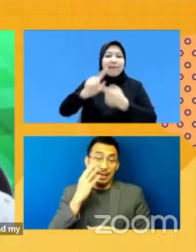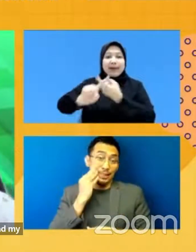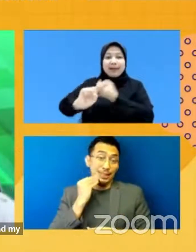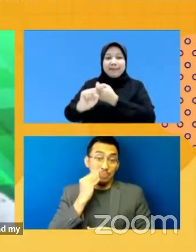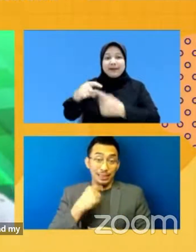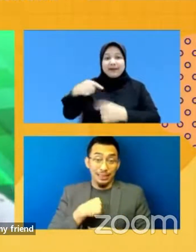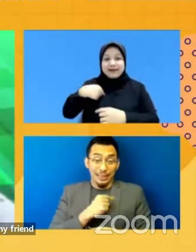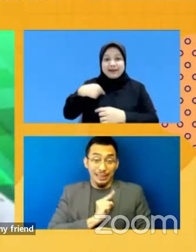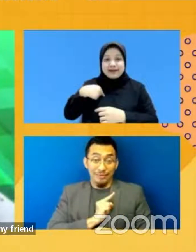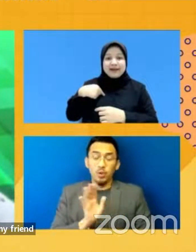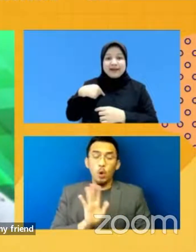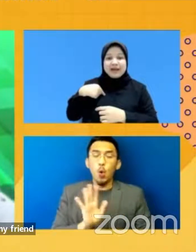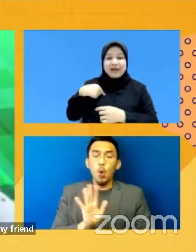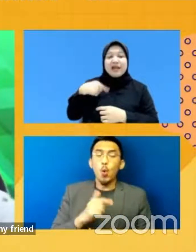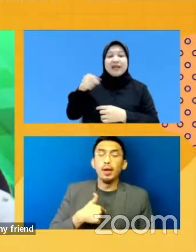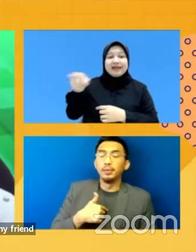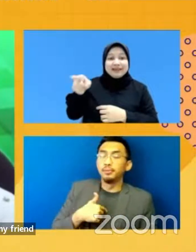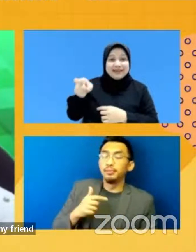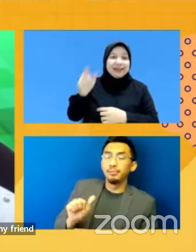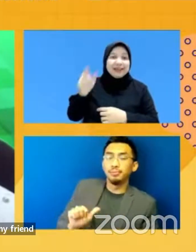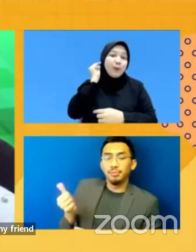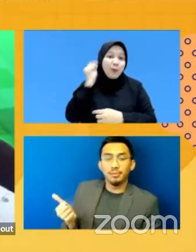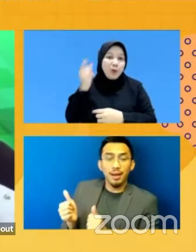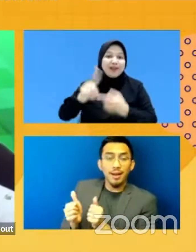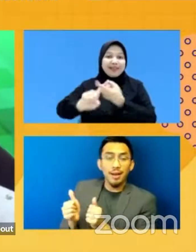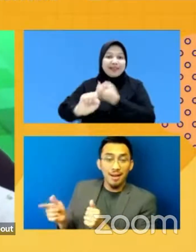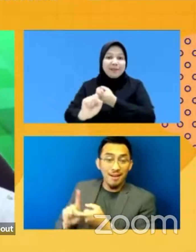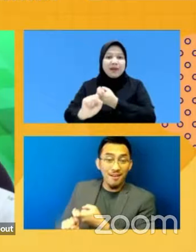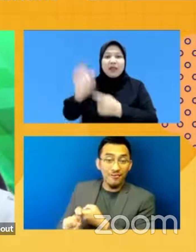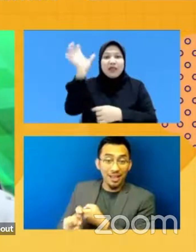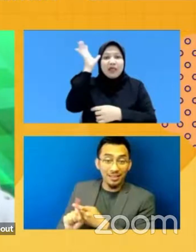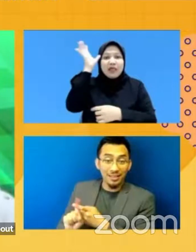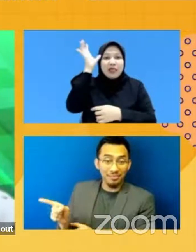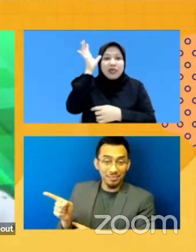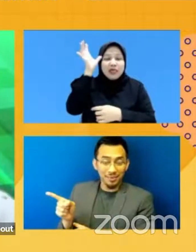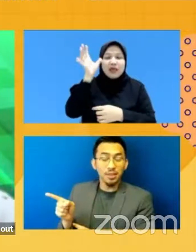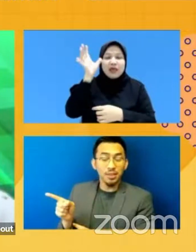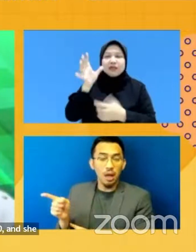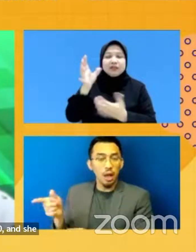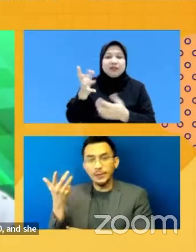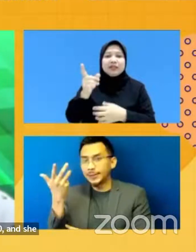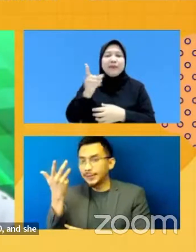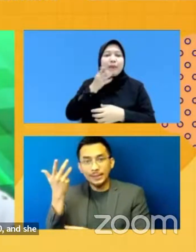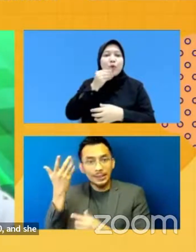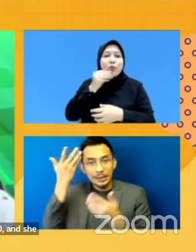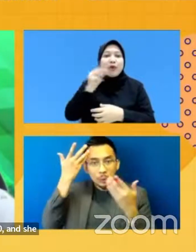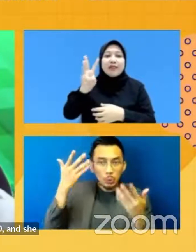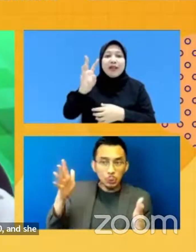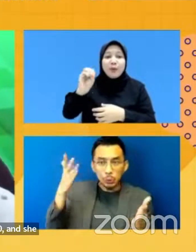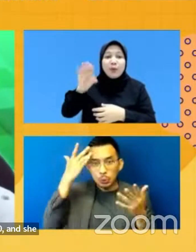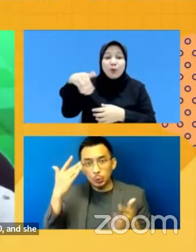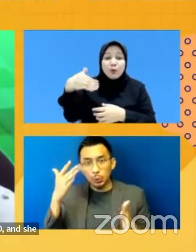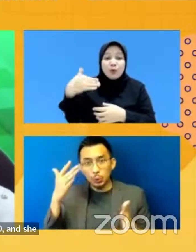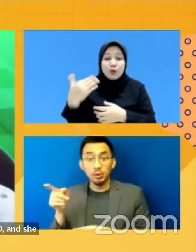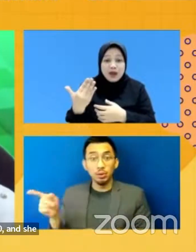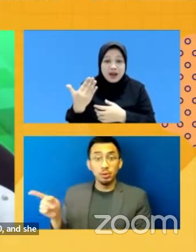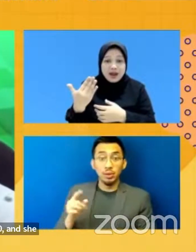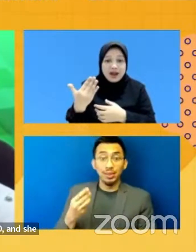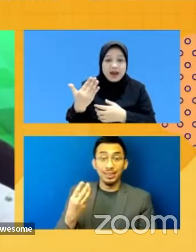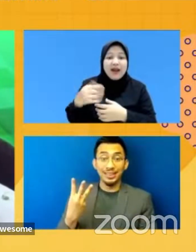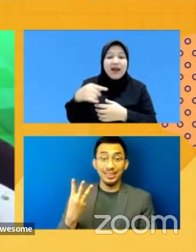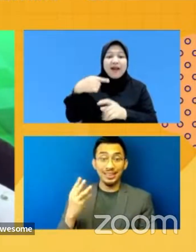not know till she was about 30, and she didn't know that there is something called orgasm for